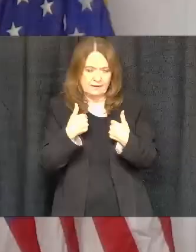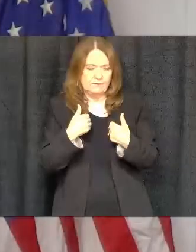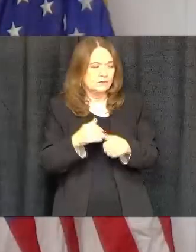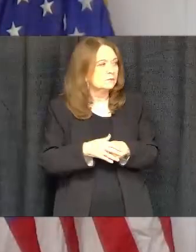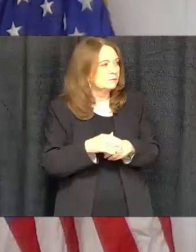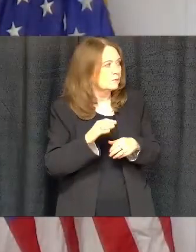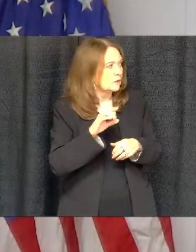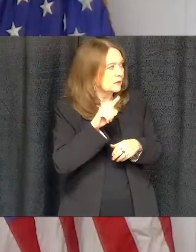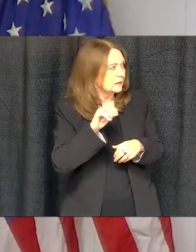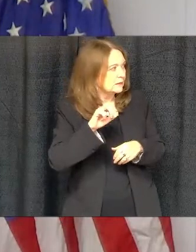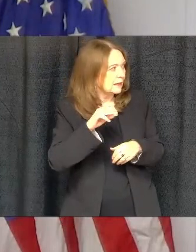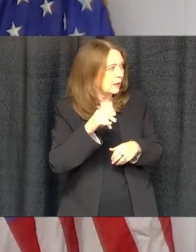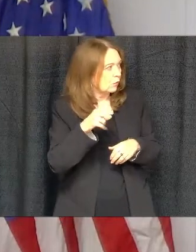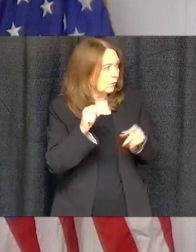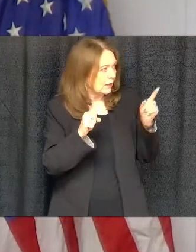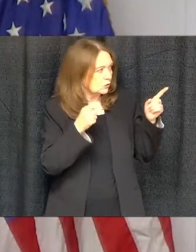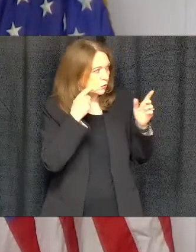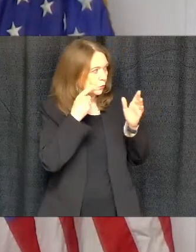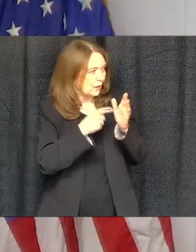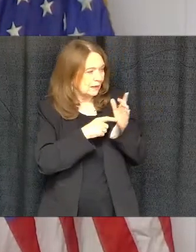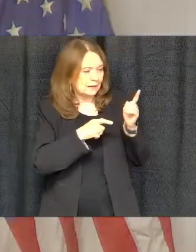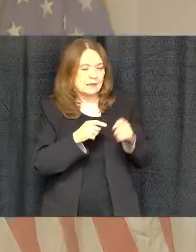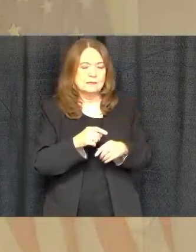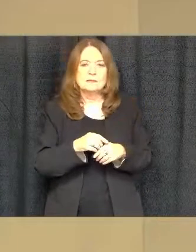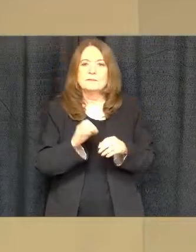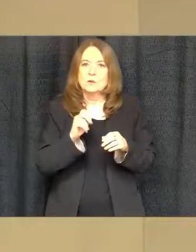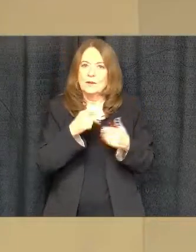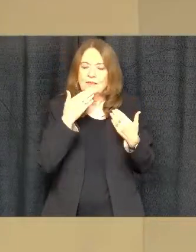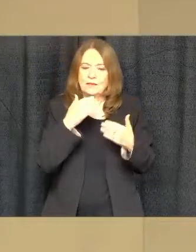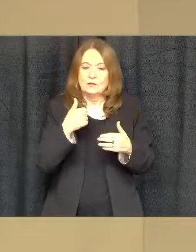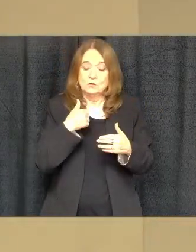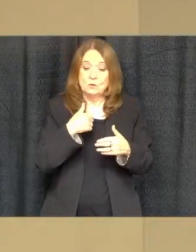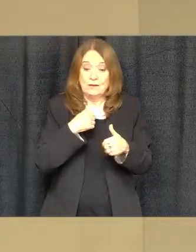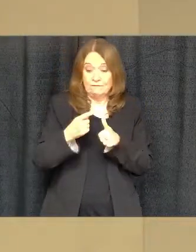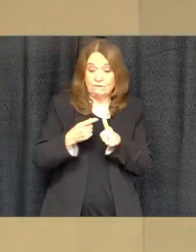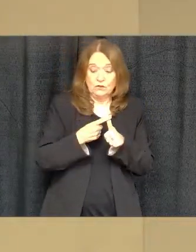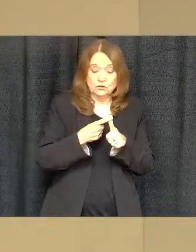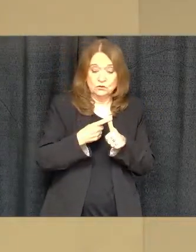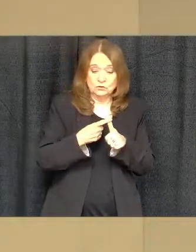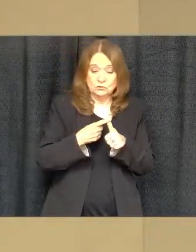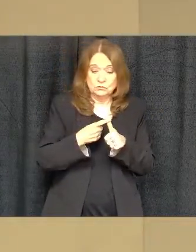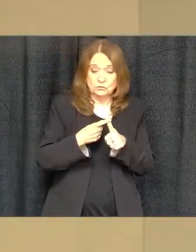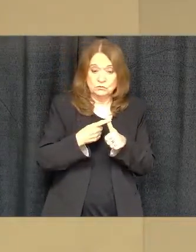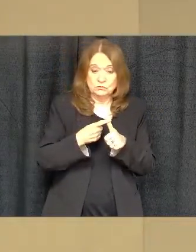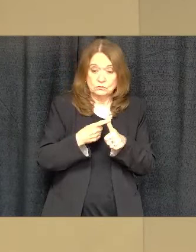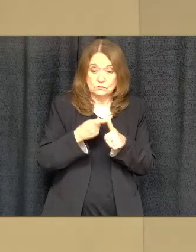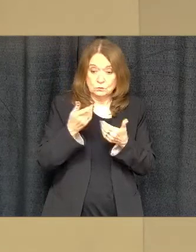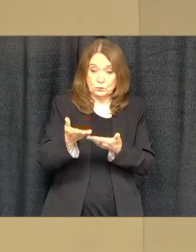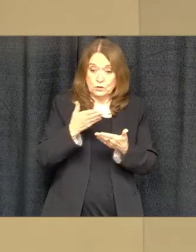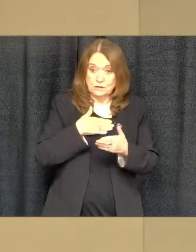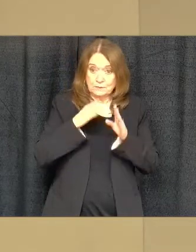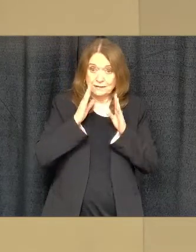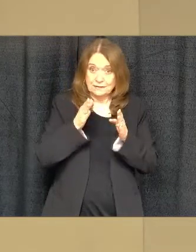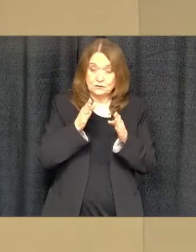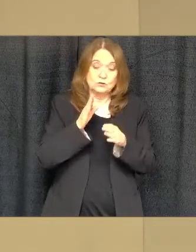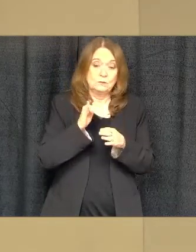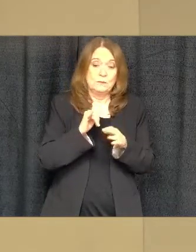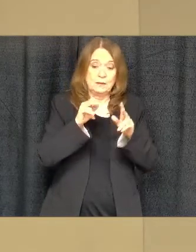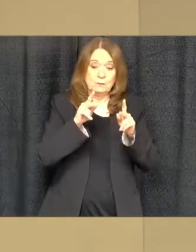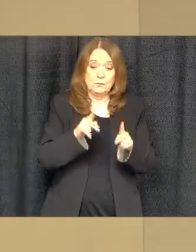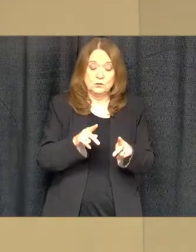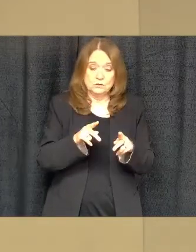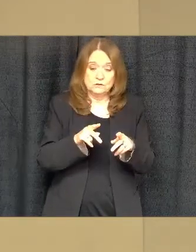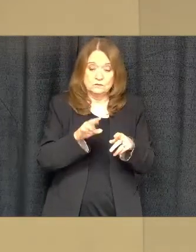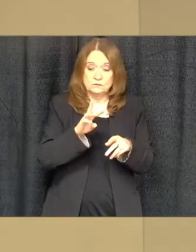Councilperson Zacharias, you're recognized. Thank you, Mayor. So I originally, or this was brought to my attention by a resident of Ward